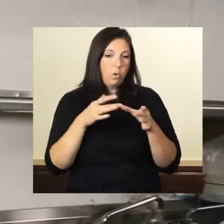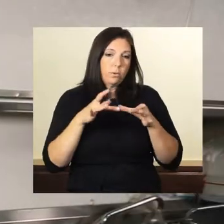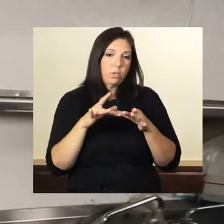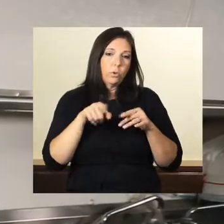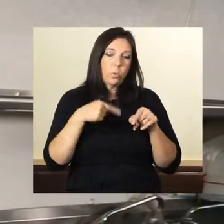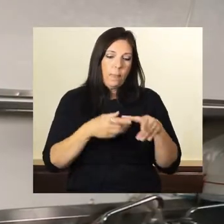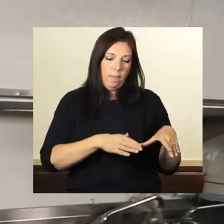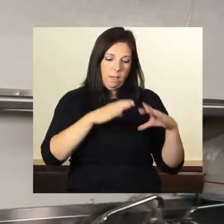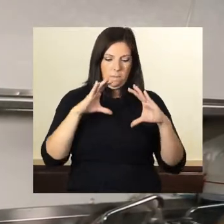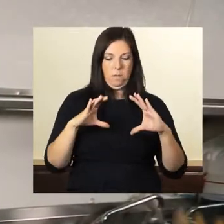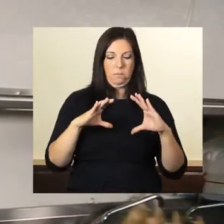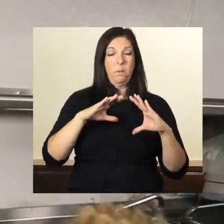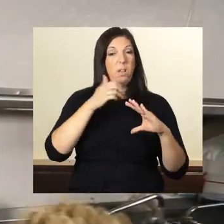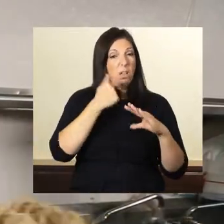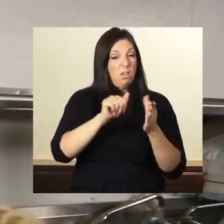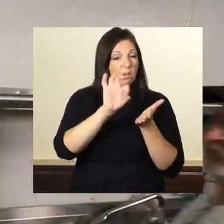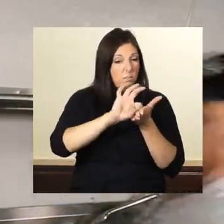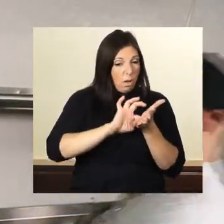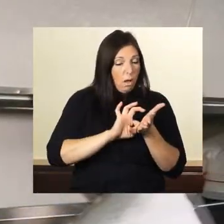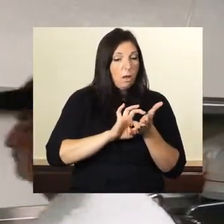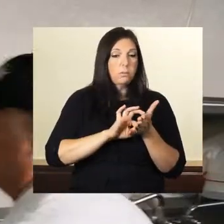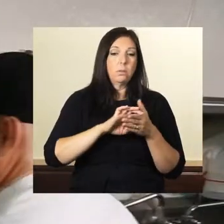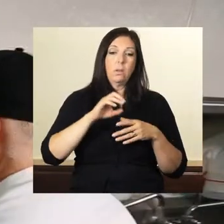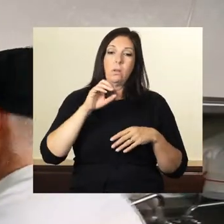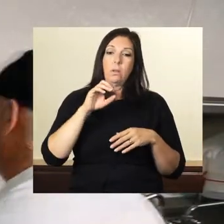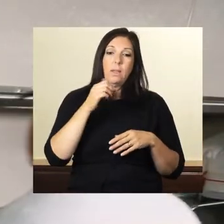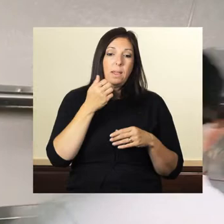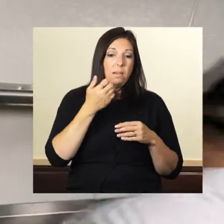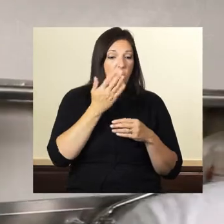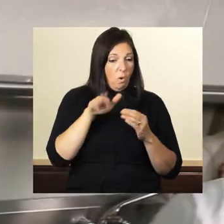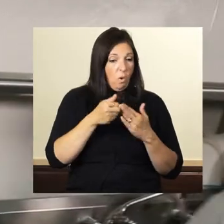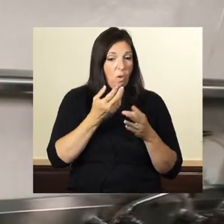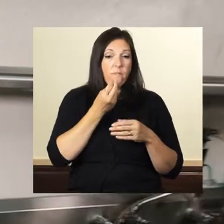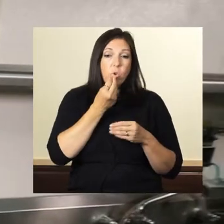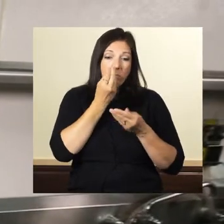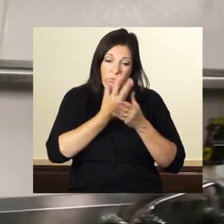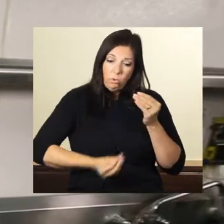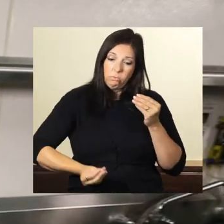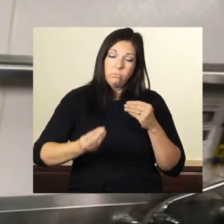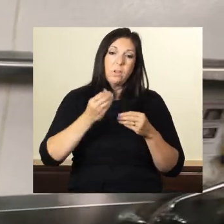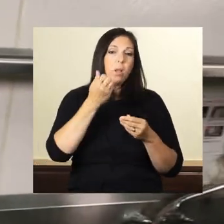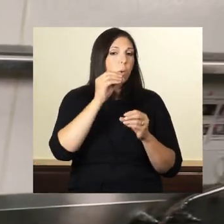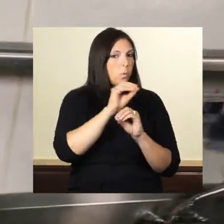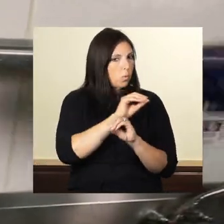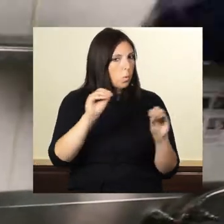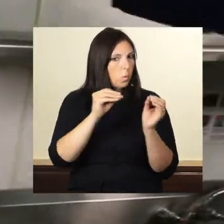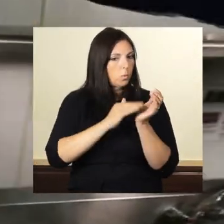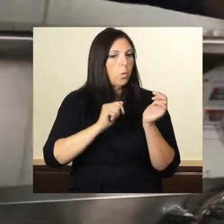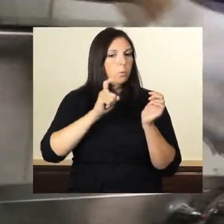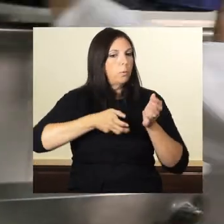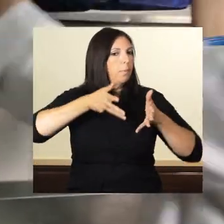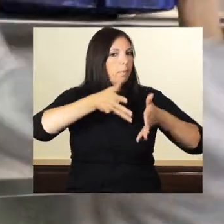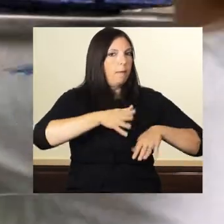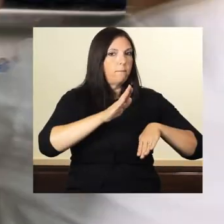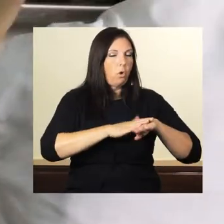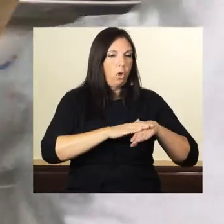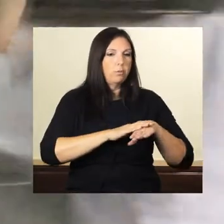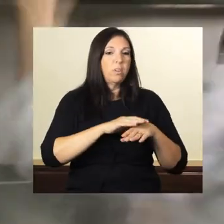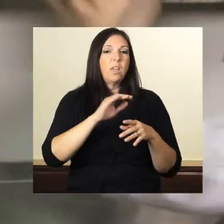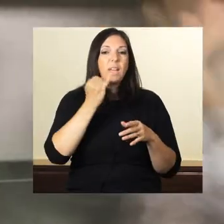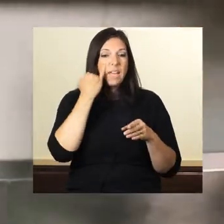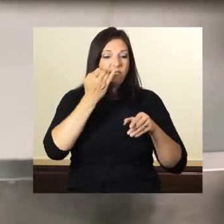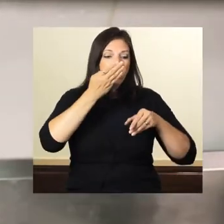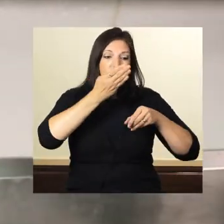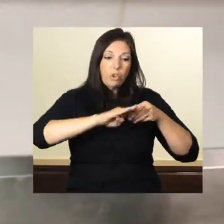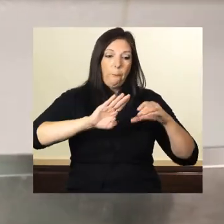Inspect all items coming out of the dishwasher. Are there spots or stains? Are all dishes and flatware clean and free of food?